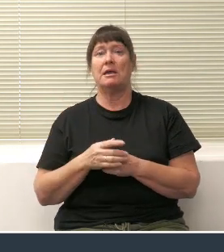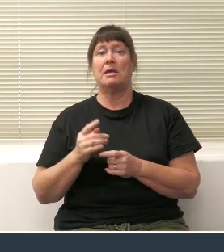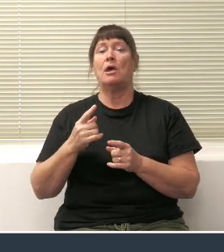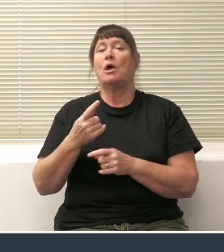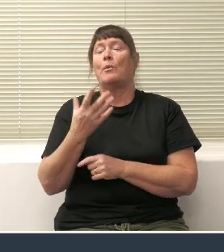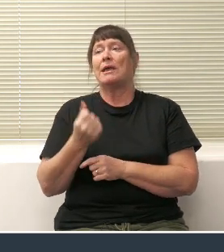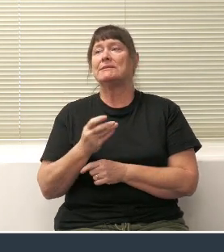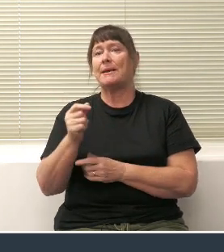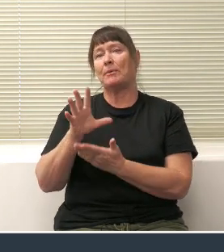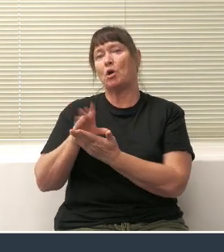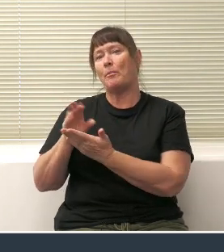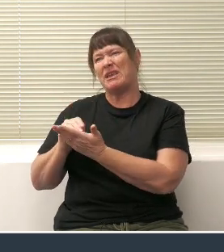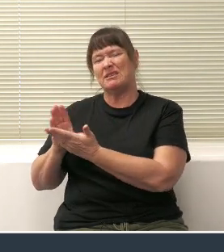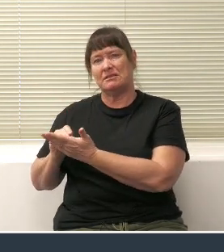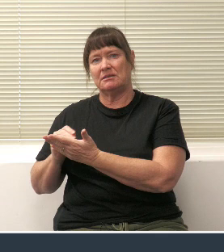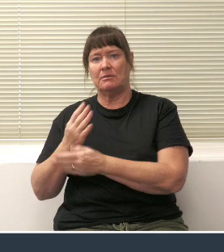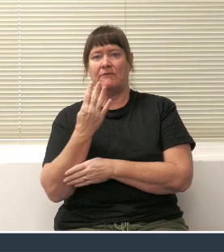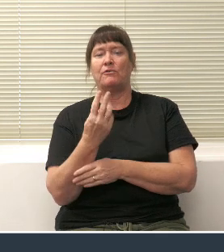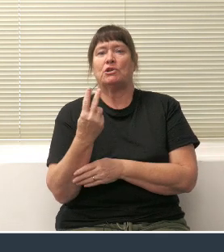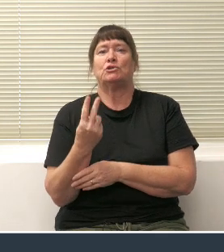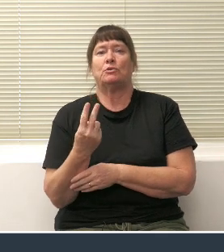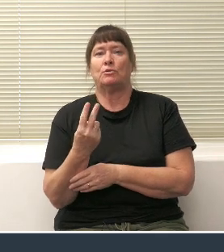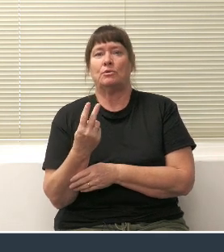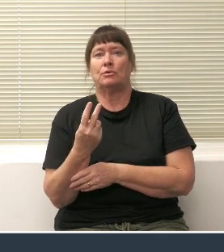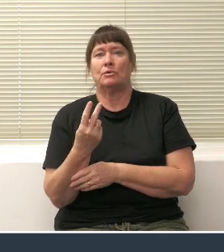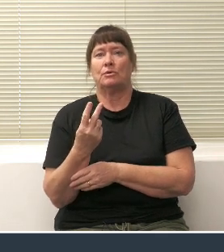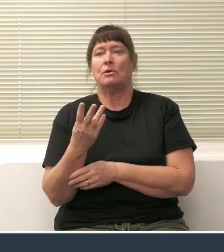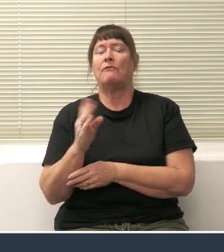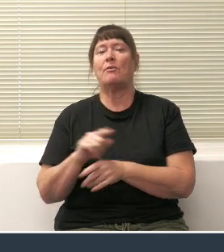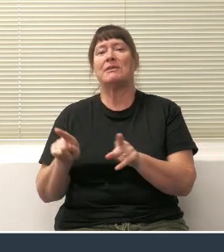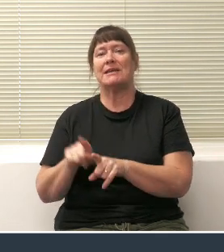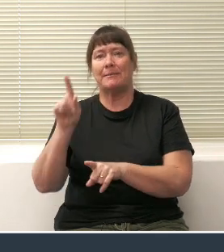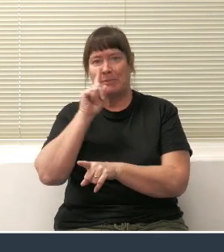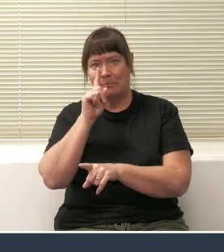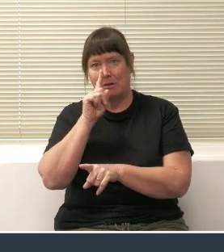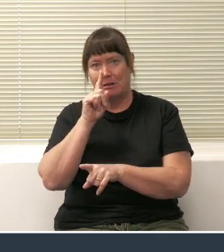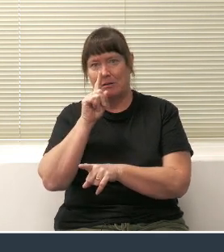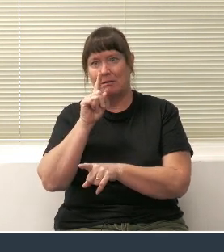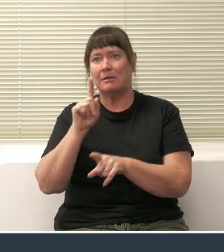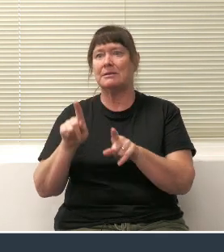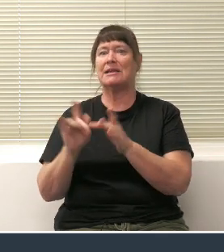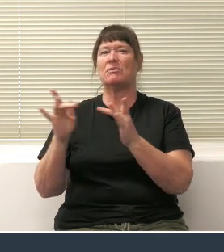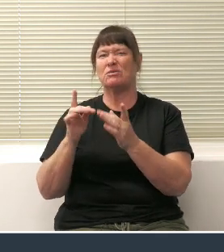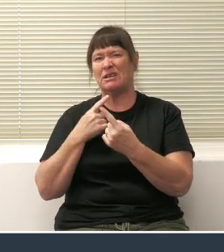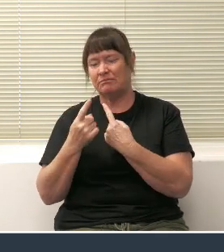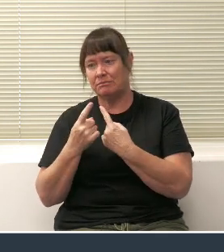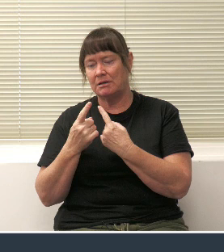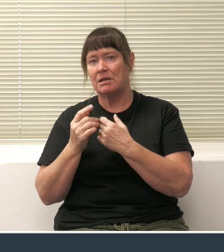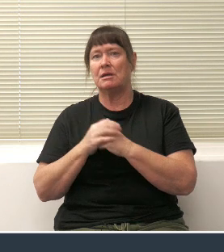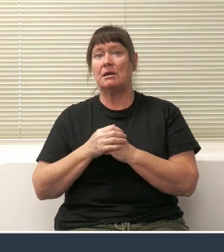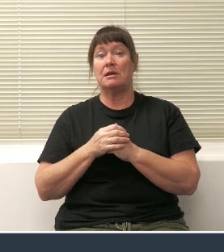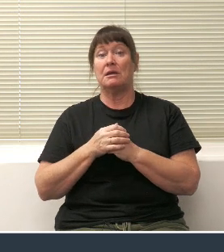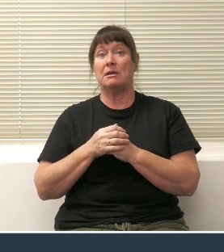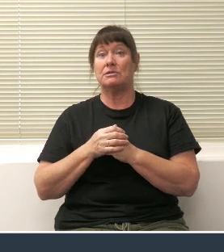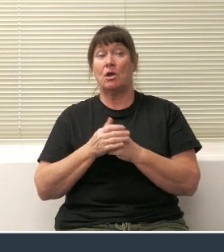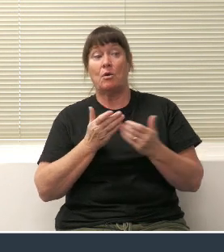duplicate responses. There were 42 that were received. These were from the same people, the same contact details. So in consultation